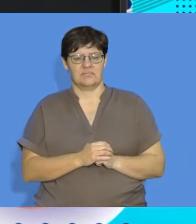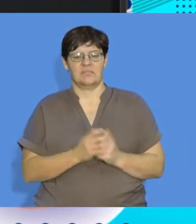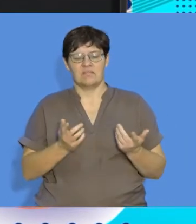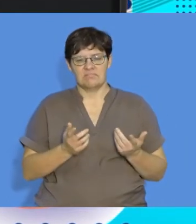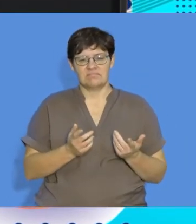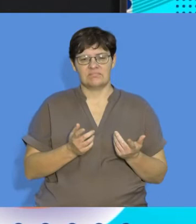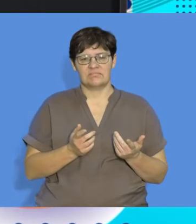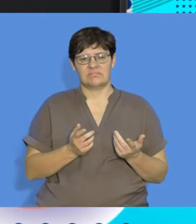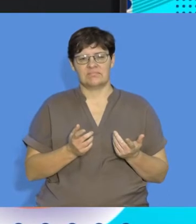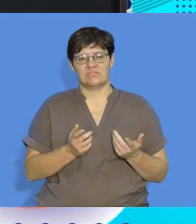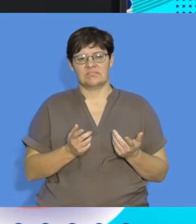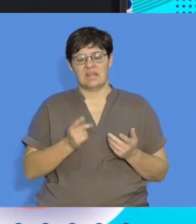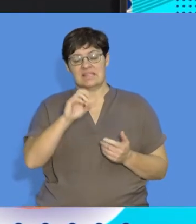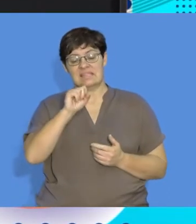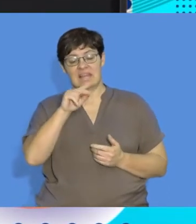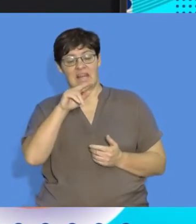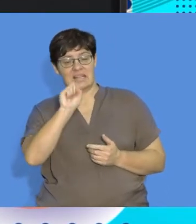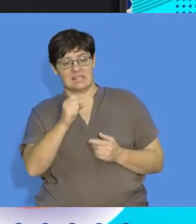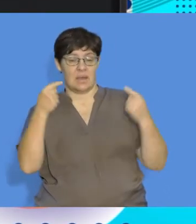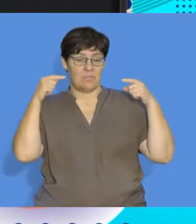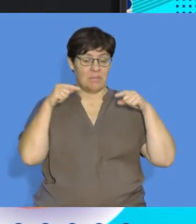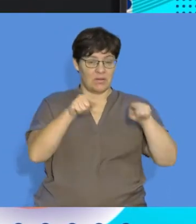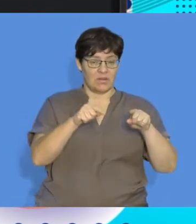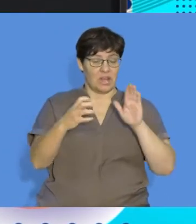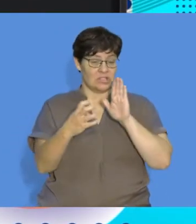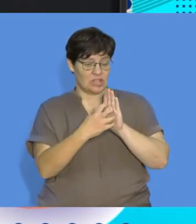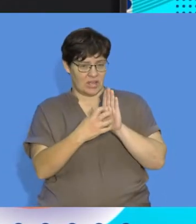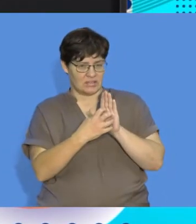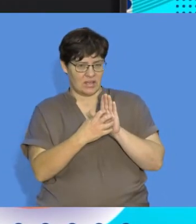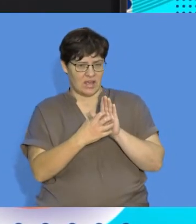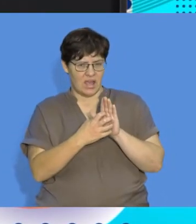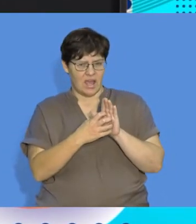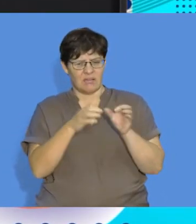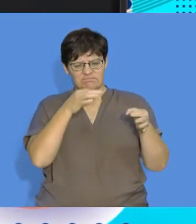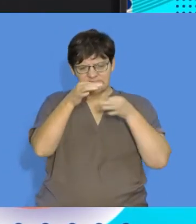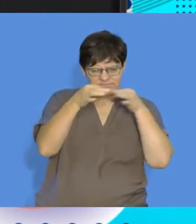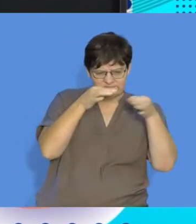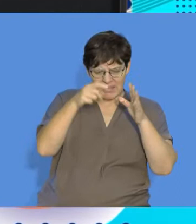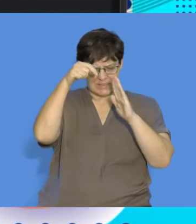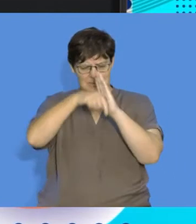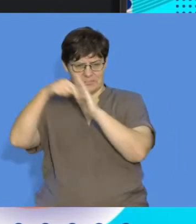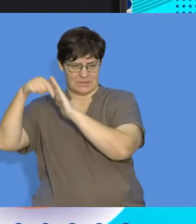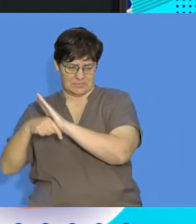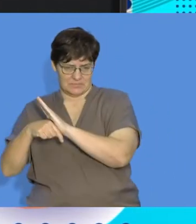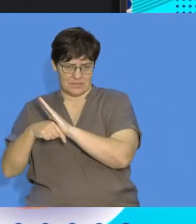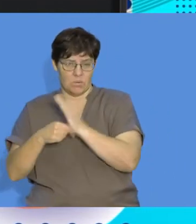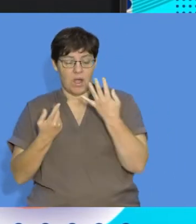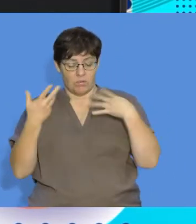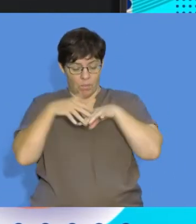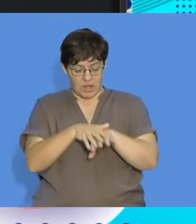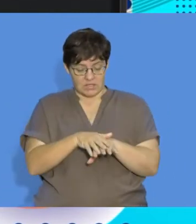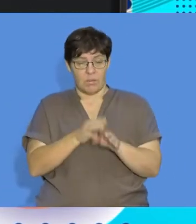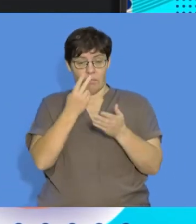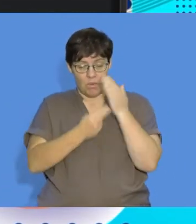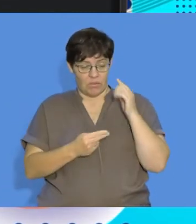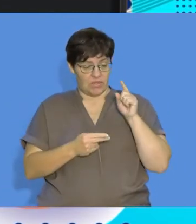unpacking, a series and parallel circuit where, we've got a combination of both series and parallel. Now